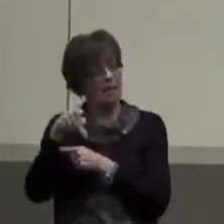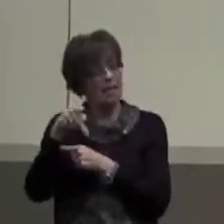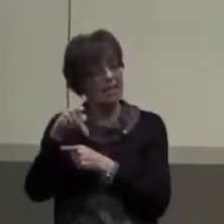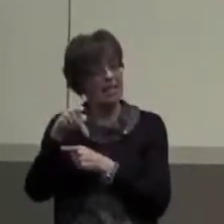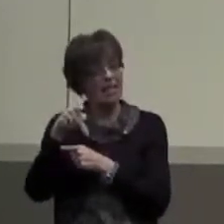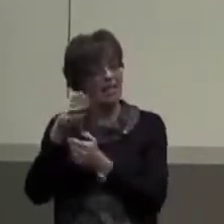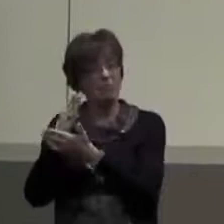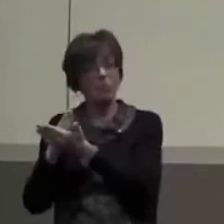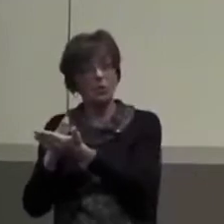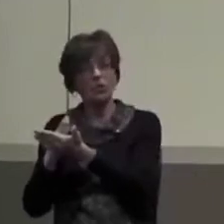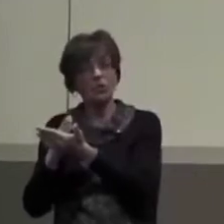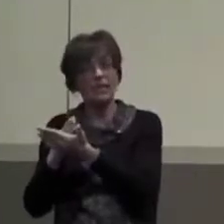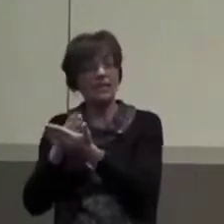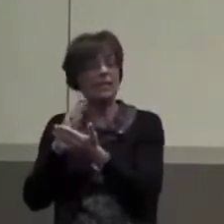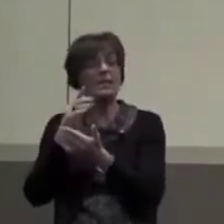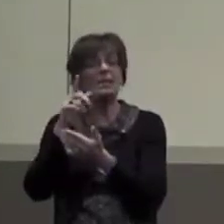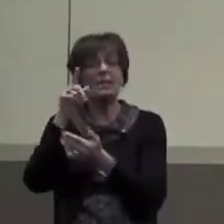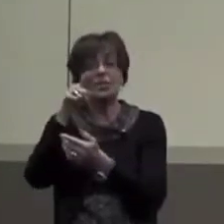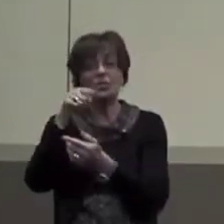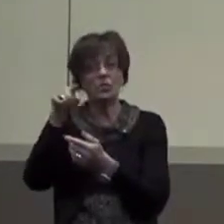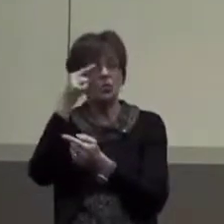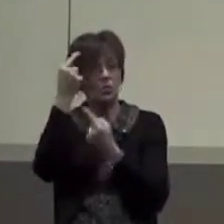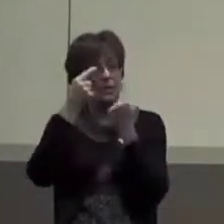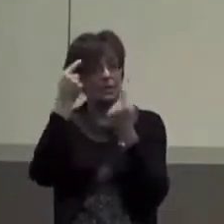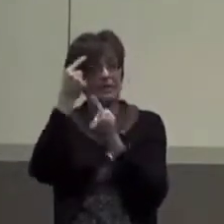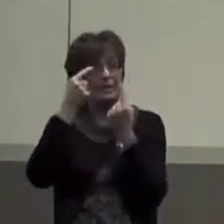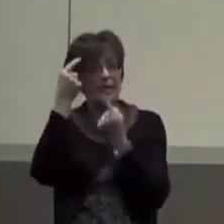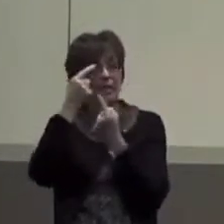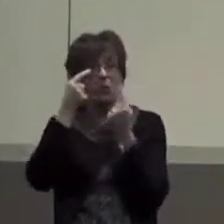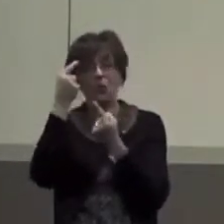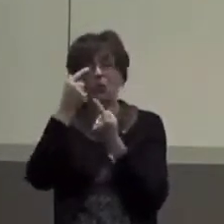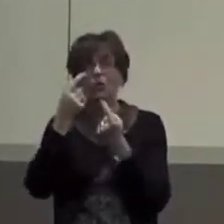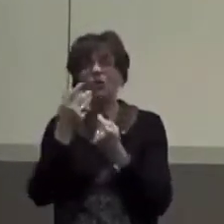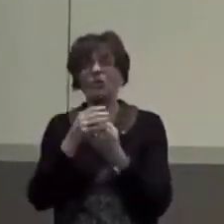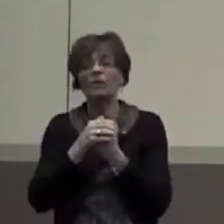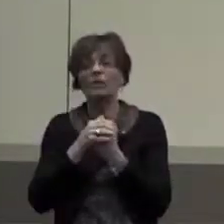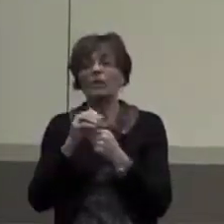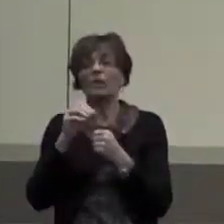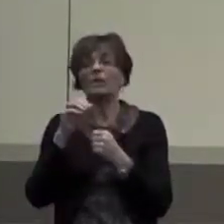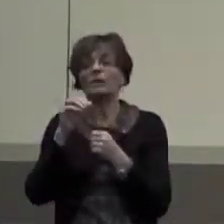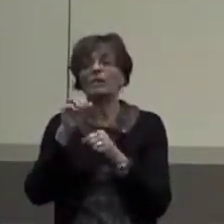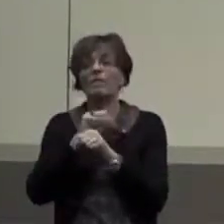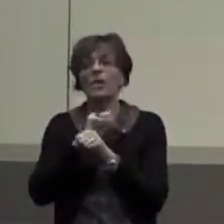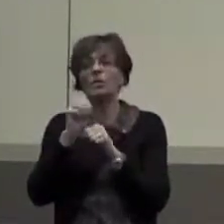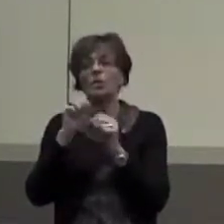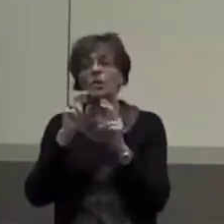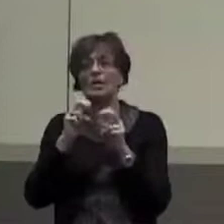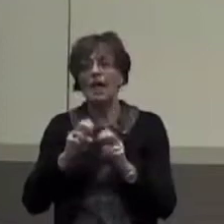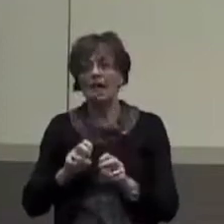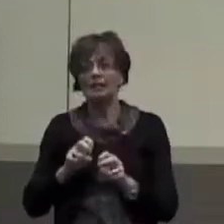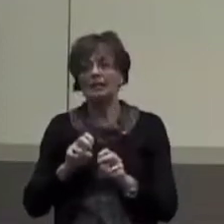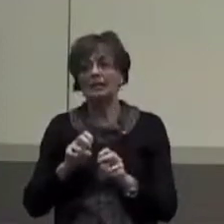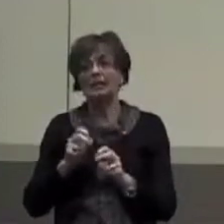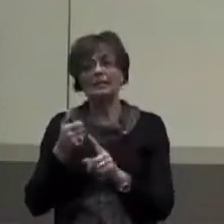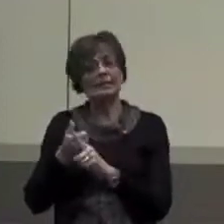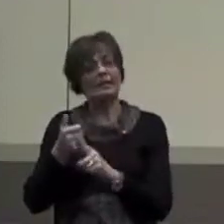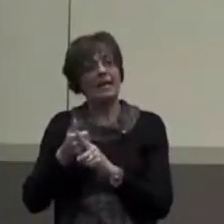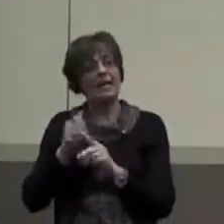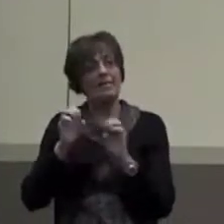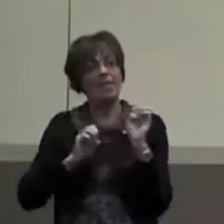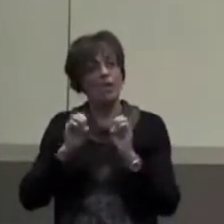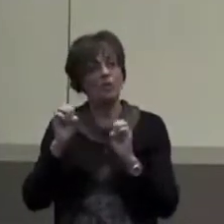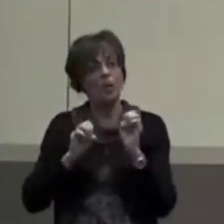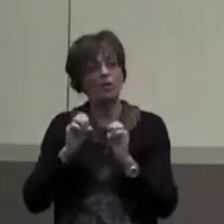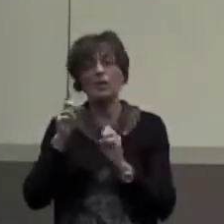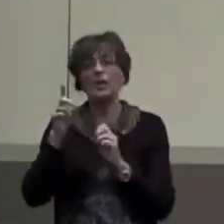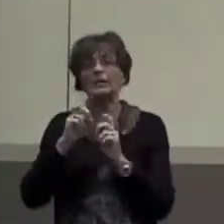you considering that functional analysis is actually evaluation? Is your district asking